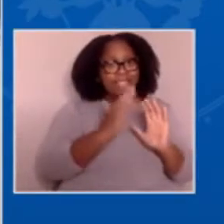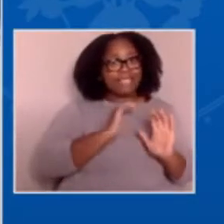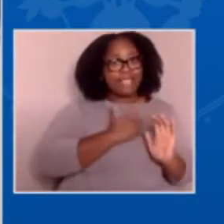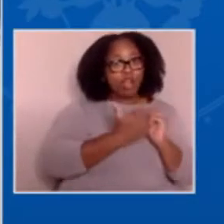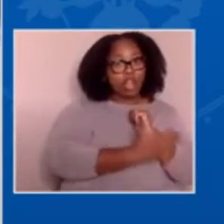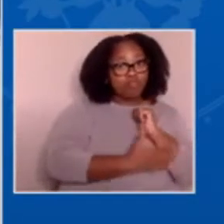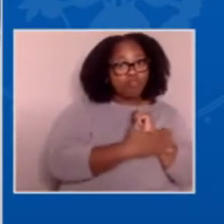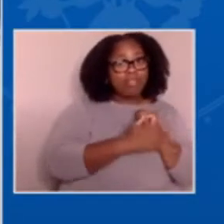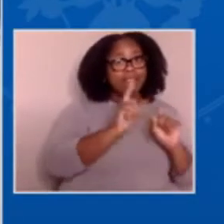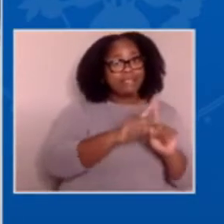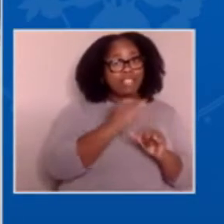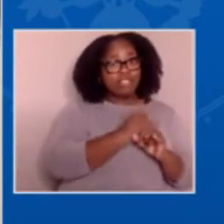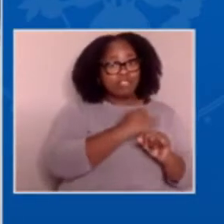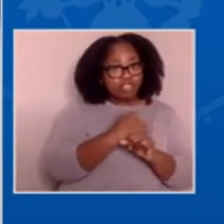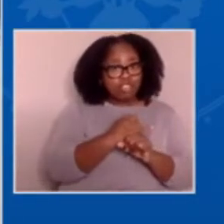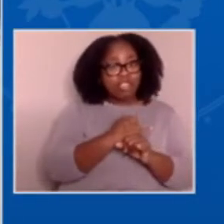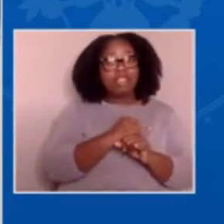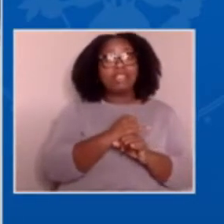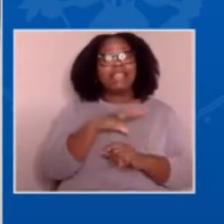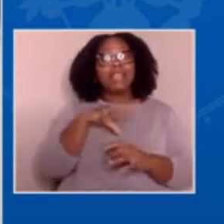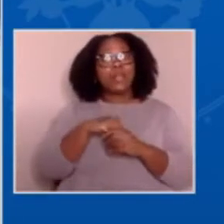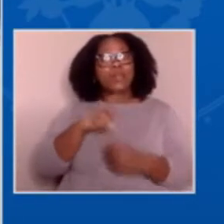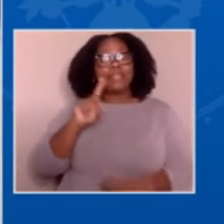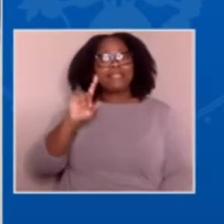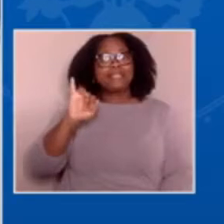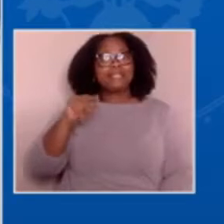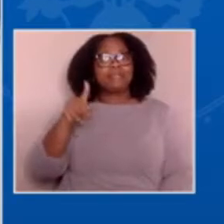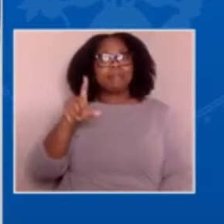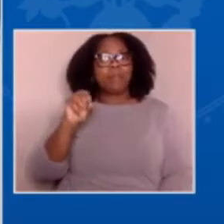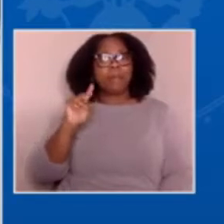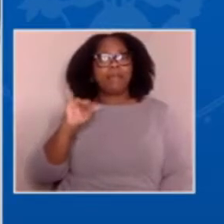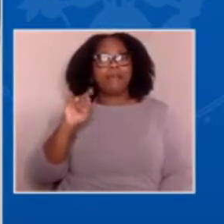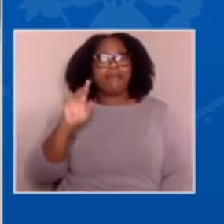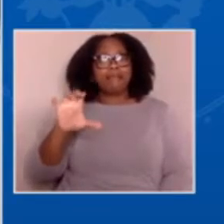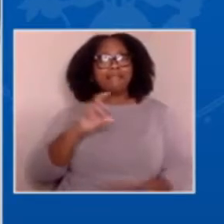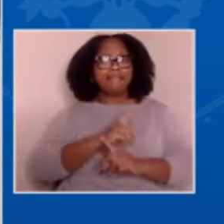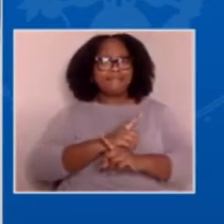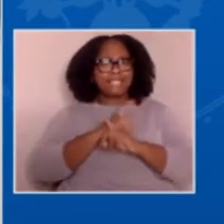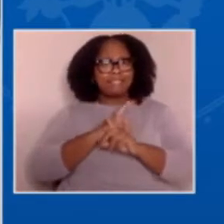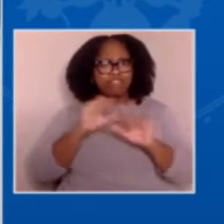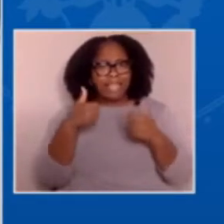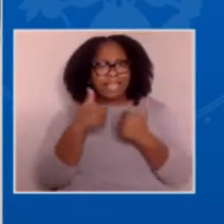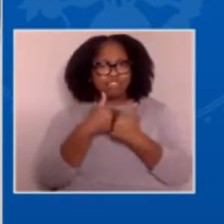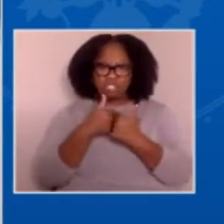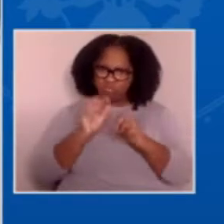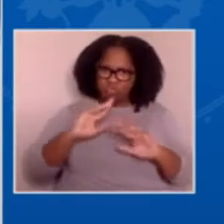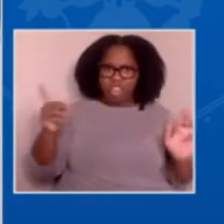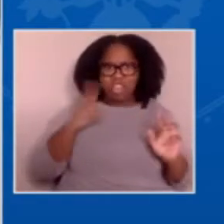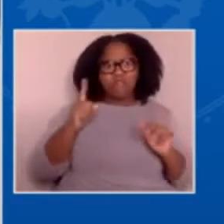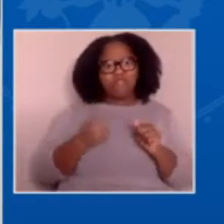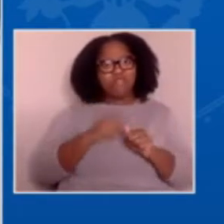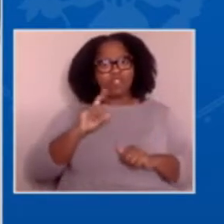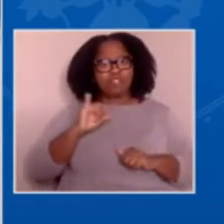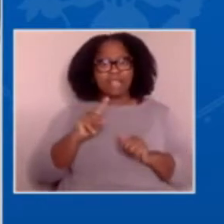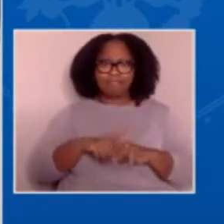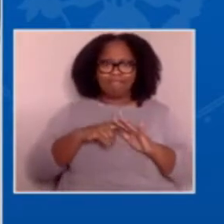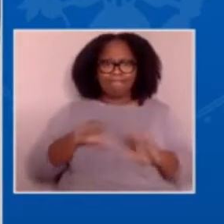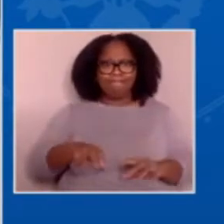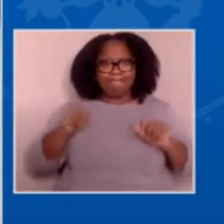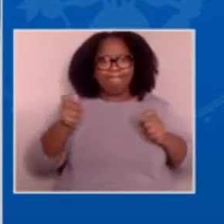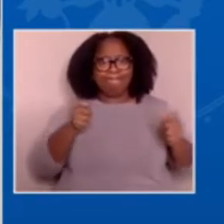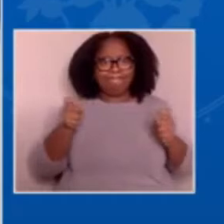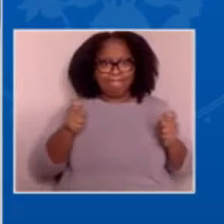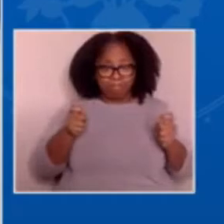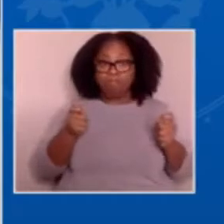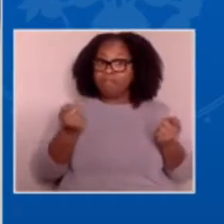Diplomatic defense and intelligence challenges the administration will inherit on day one and just as a reminder you know these are meetings that of